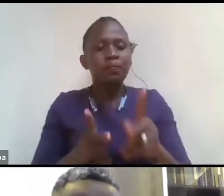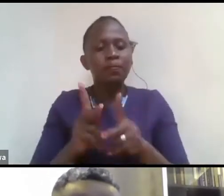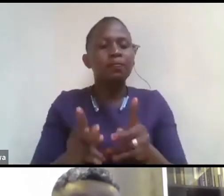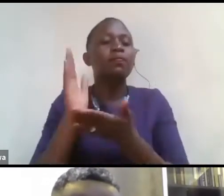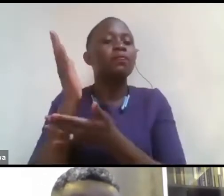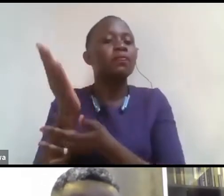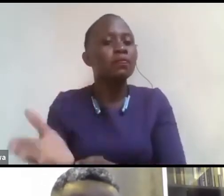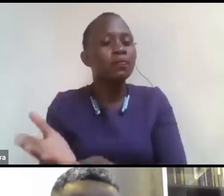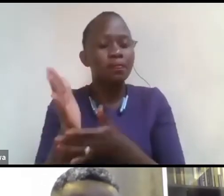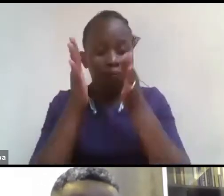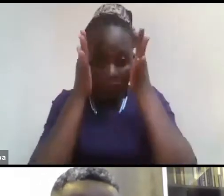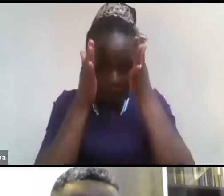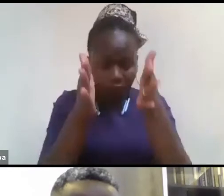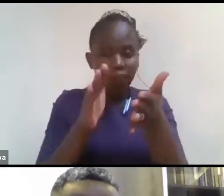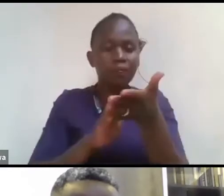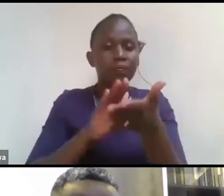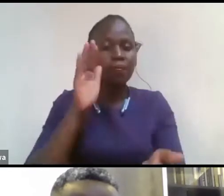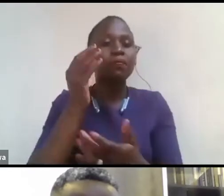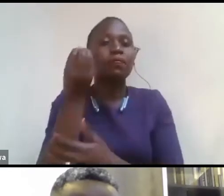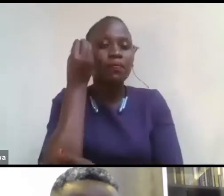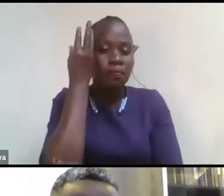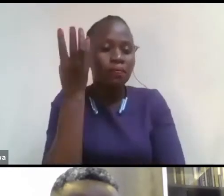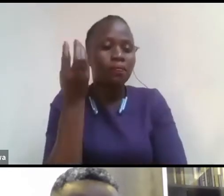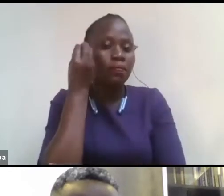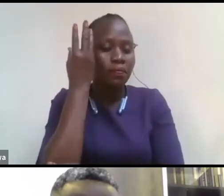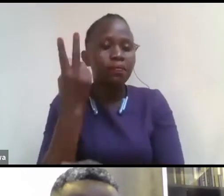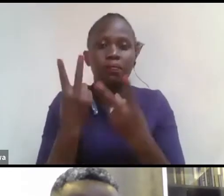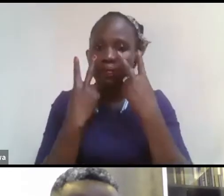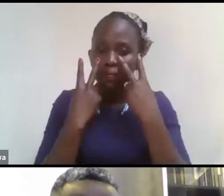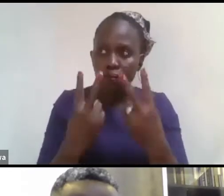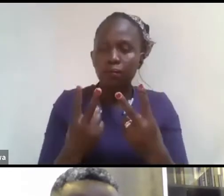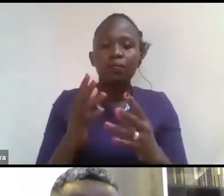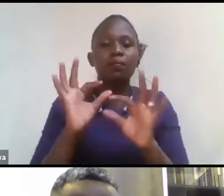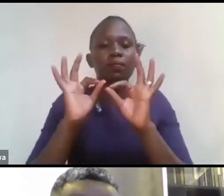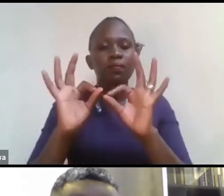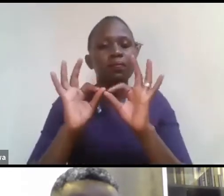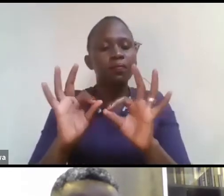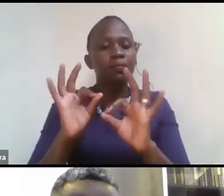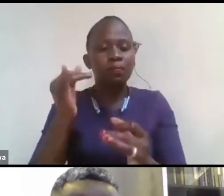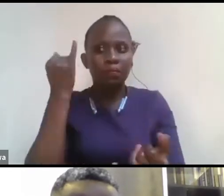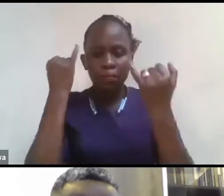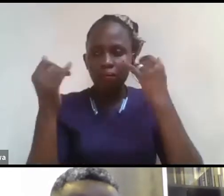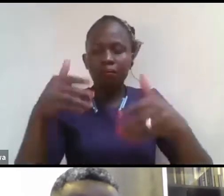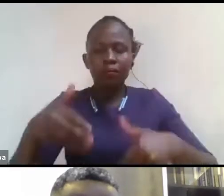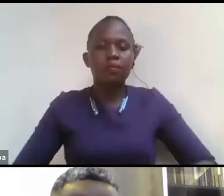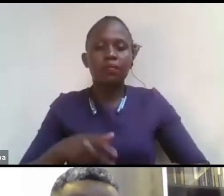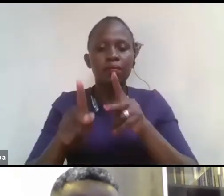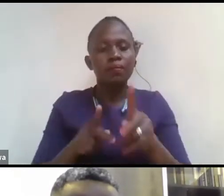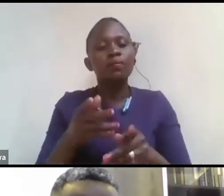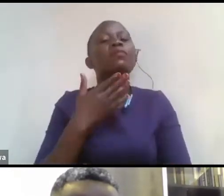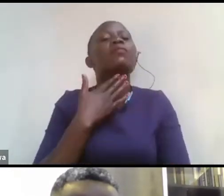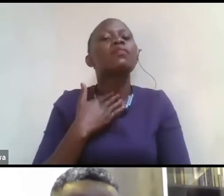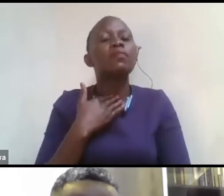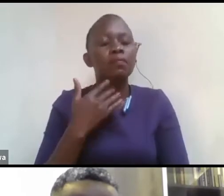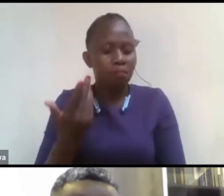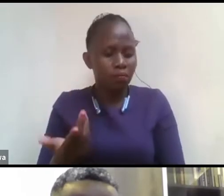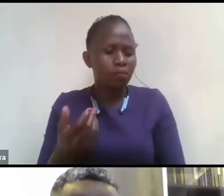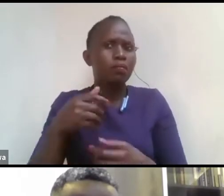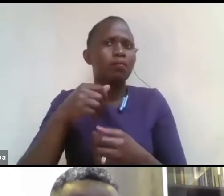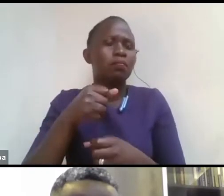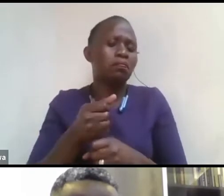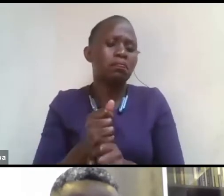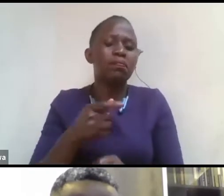been seeing brilliant ideas, for instance, of young people wanting to make toothpaste, you know, using certain minerals and materials